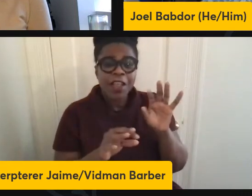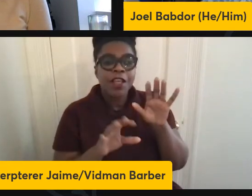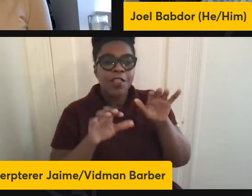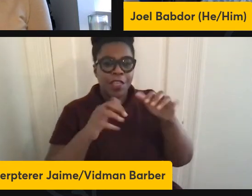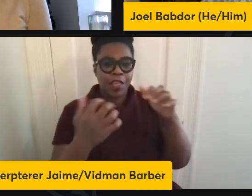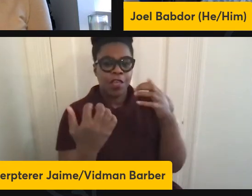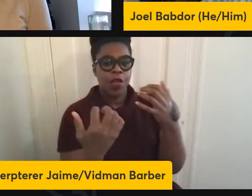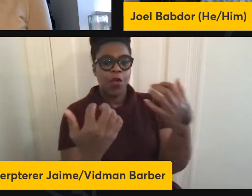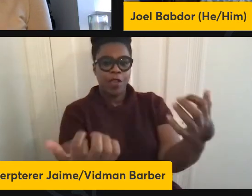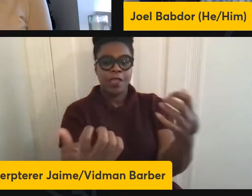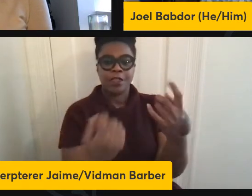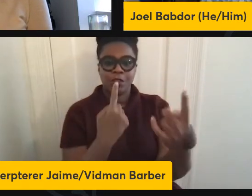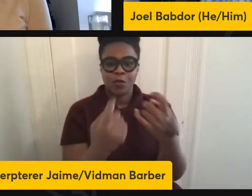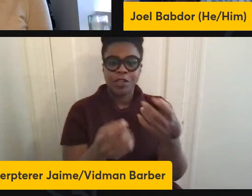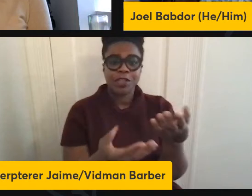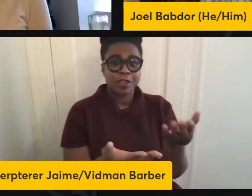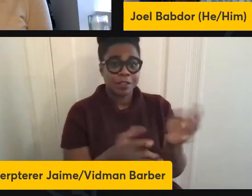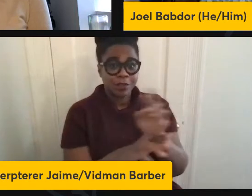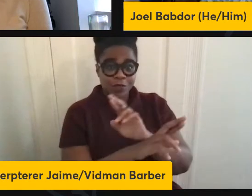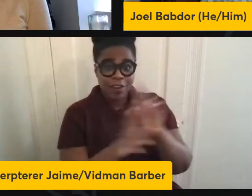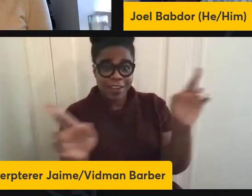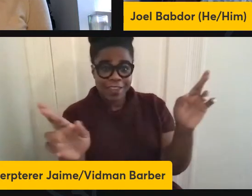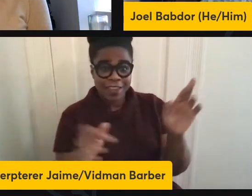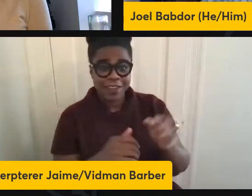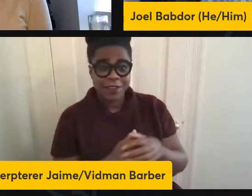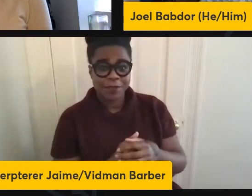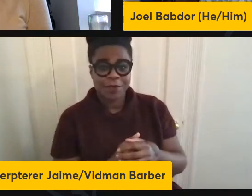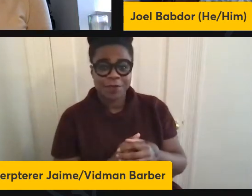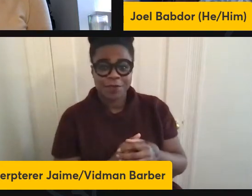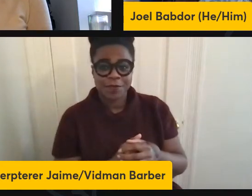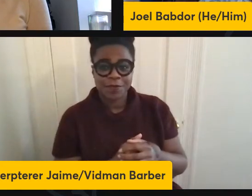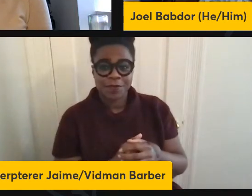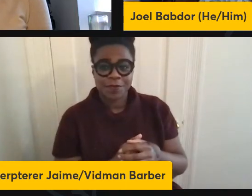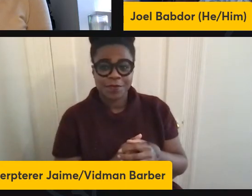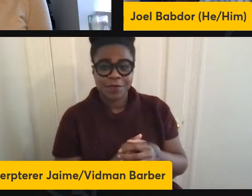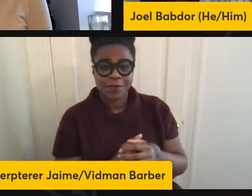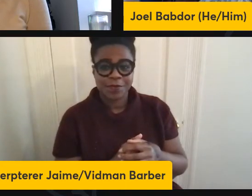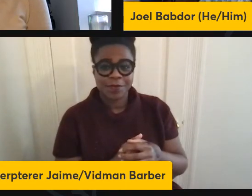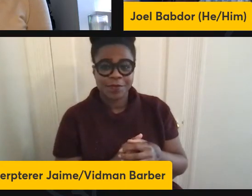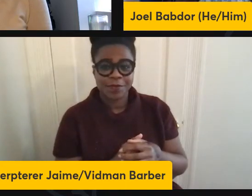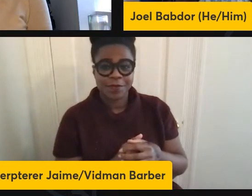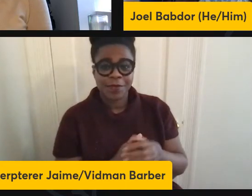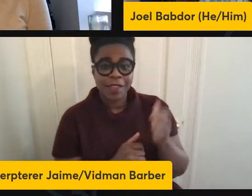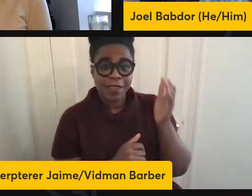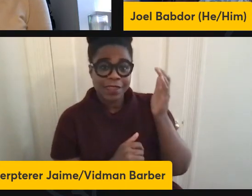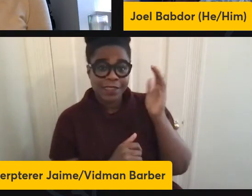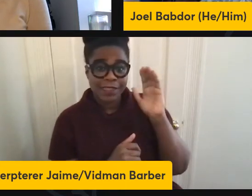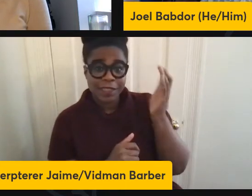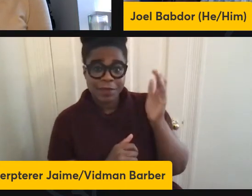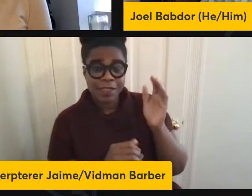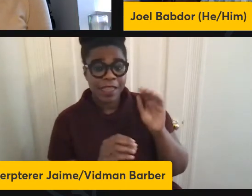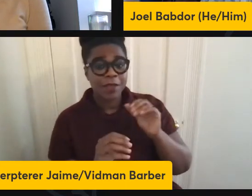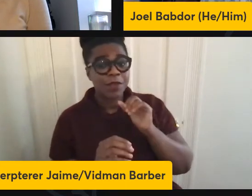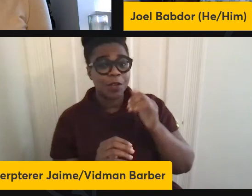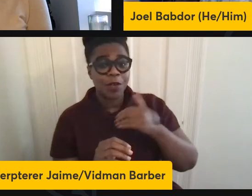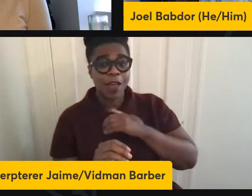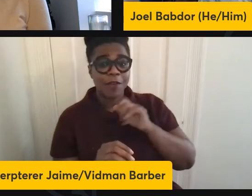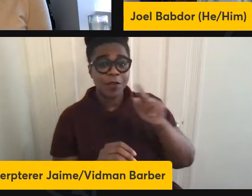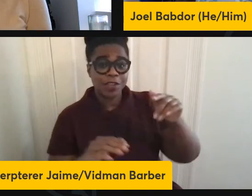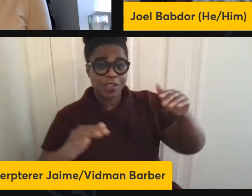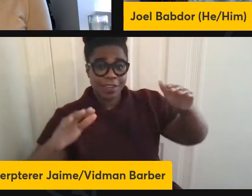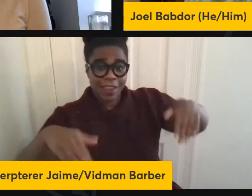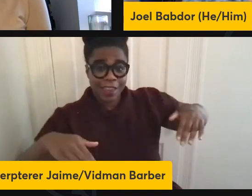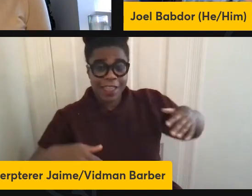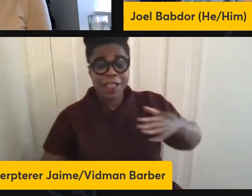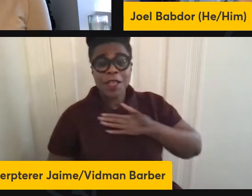audience. And let me check. Okay, it seems like we don't have a question yet, so please feel